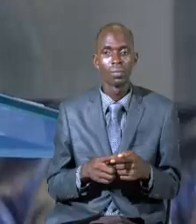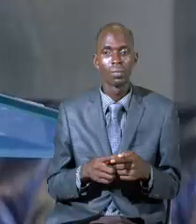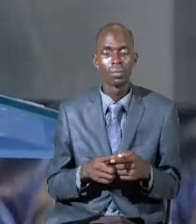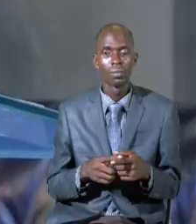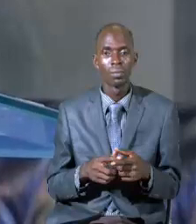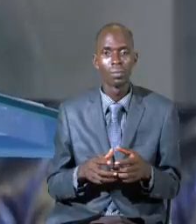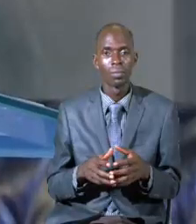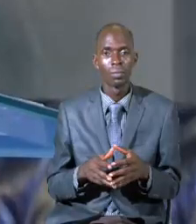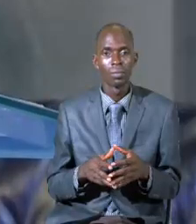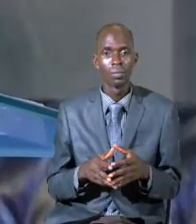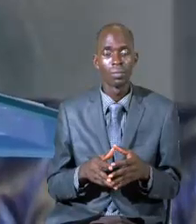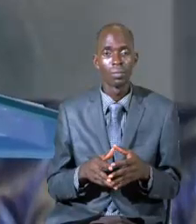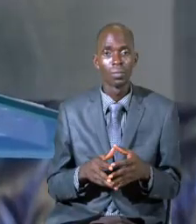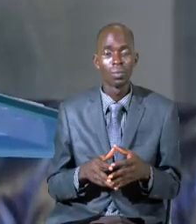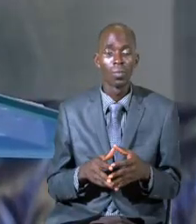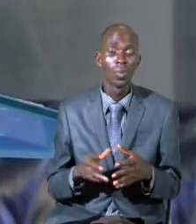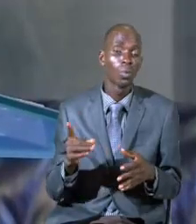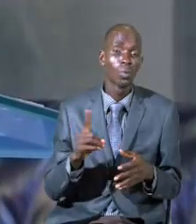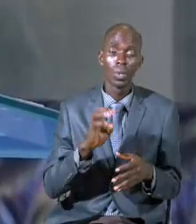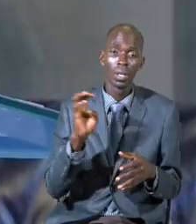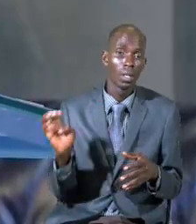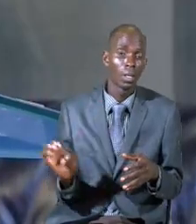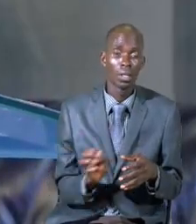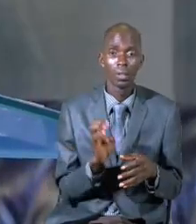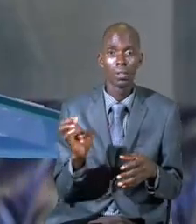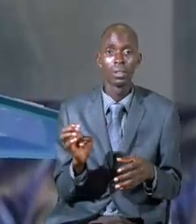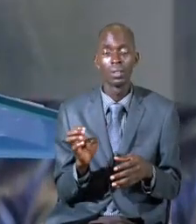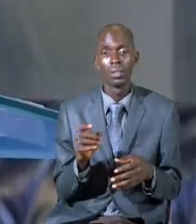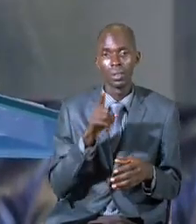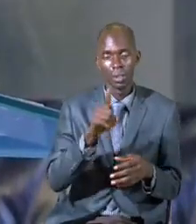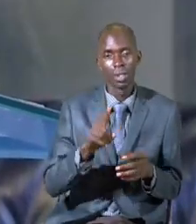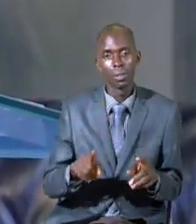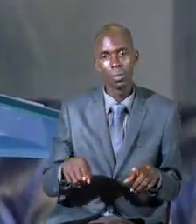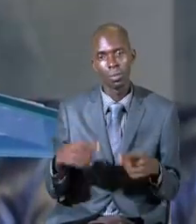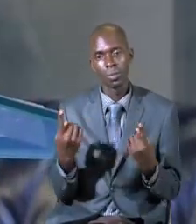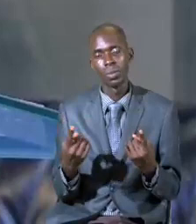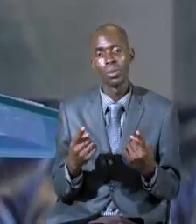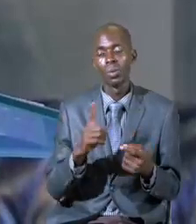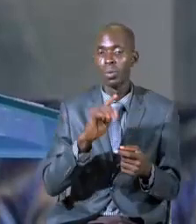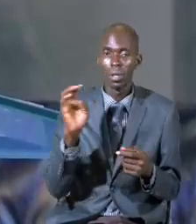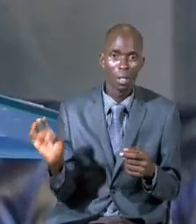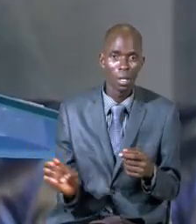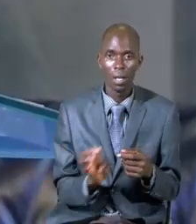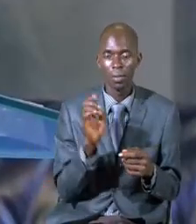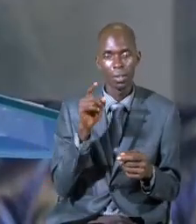Whithersoever thou goest. Whithersoever